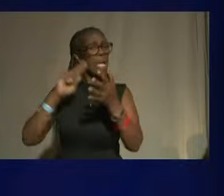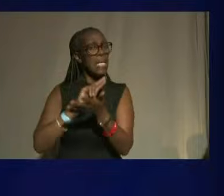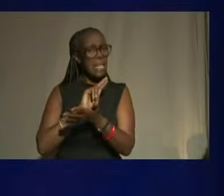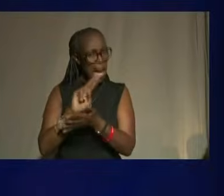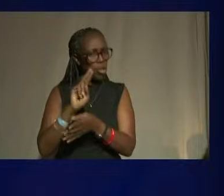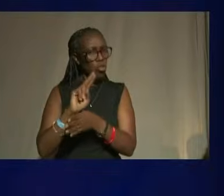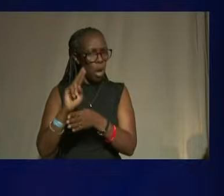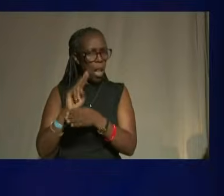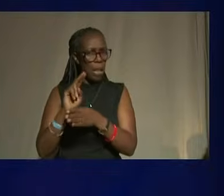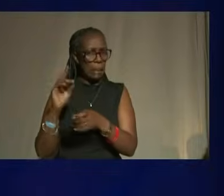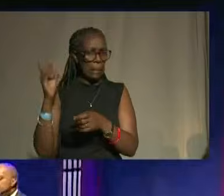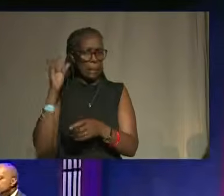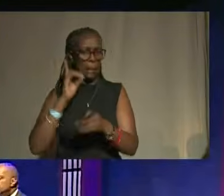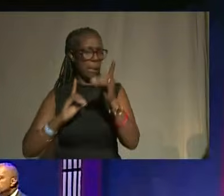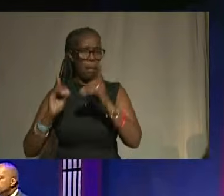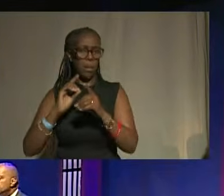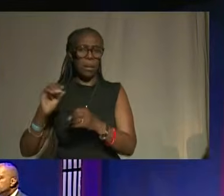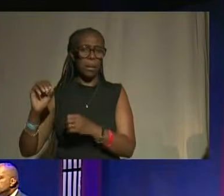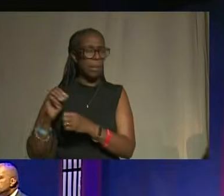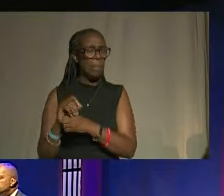not as high.